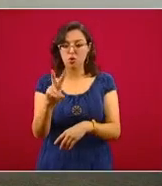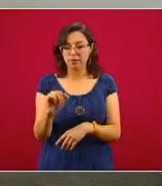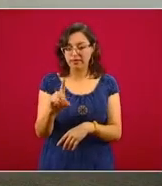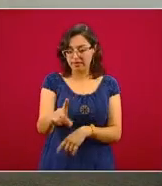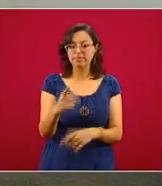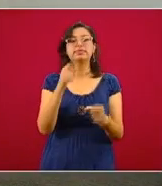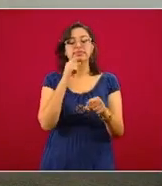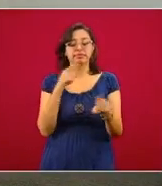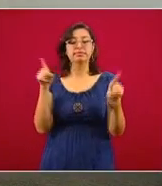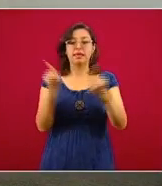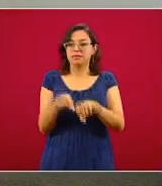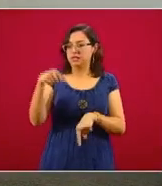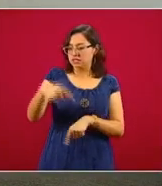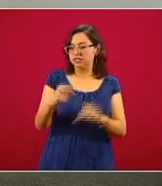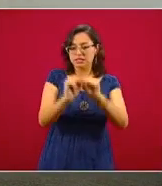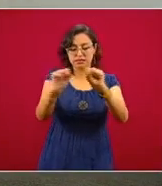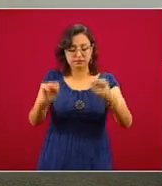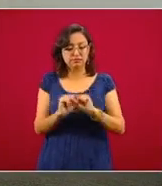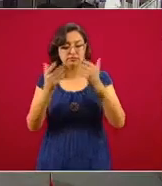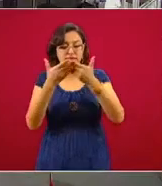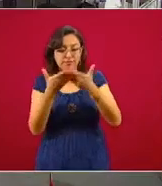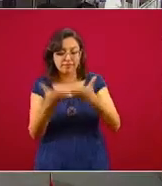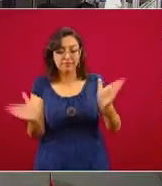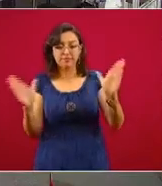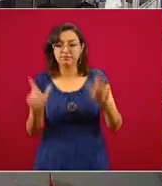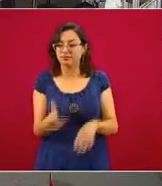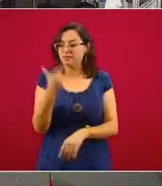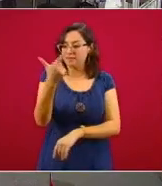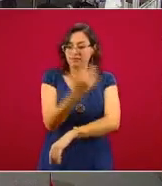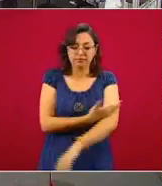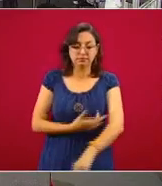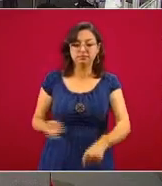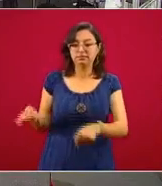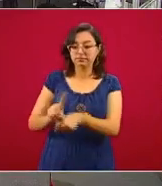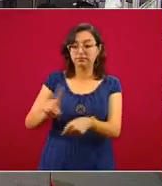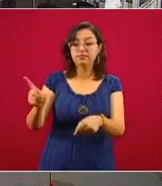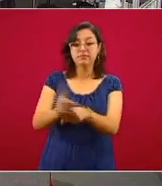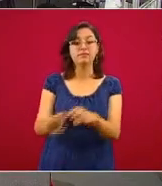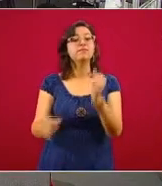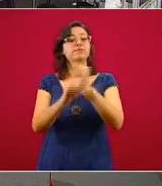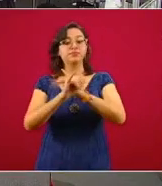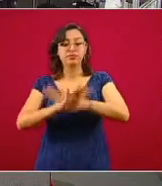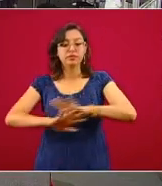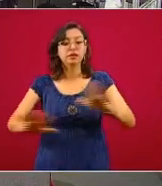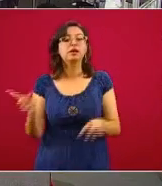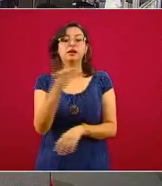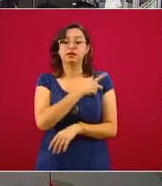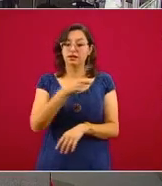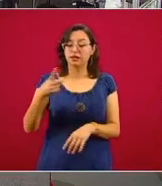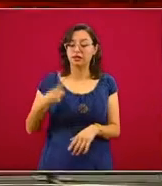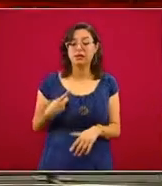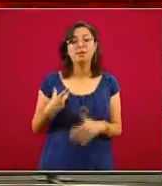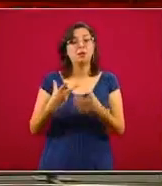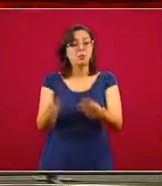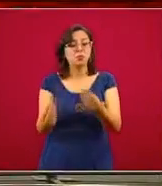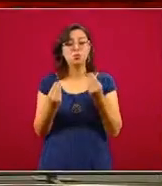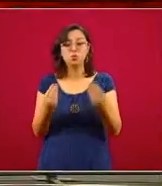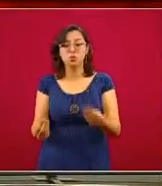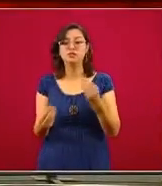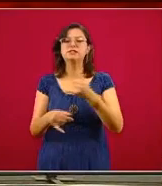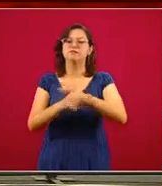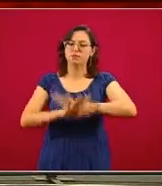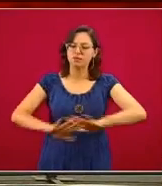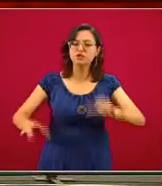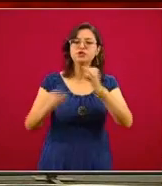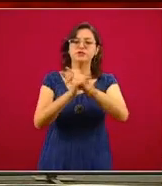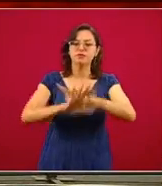this coronavirus pandemic, starting at 7 p.m. It has to be something that we're doing with a